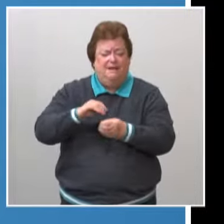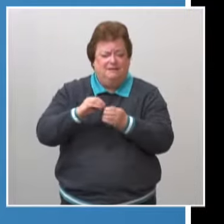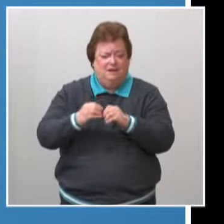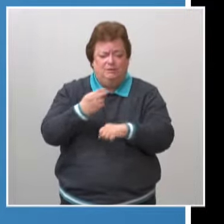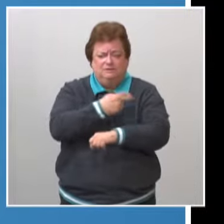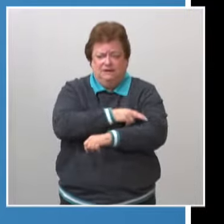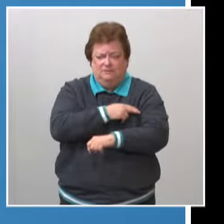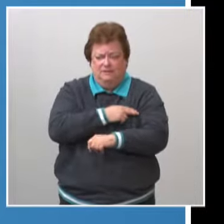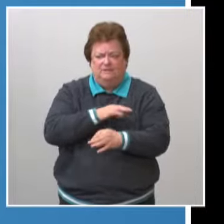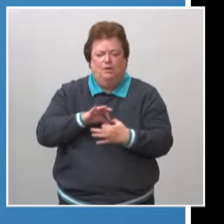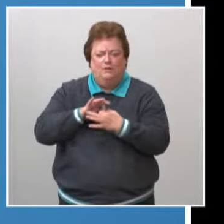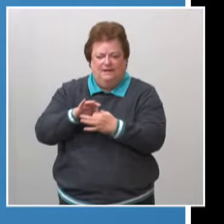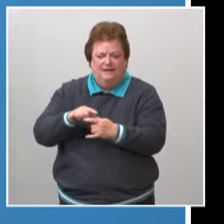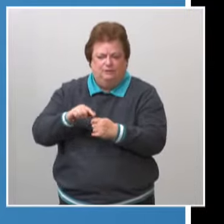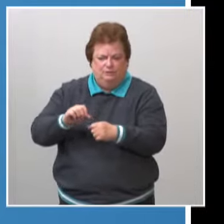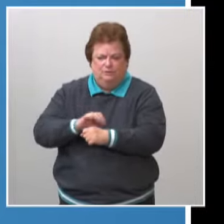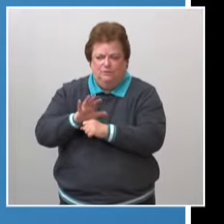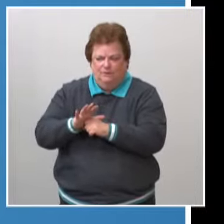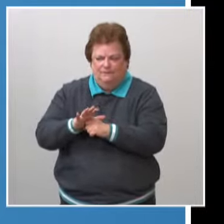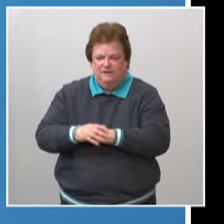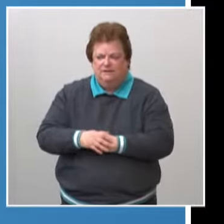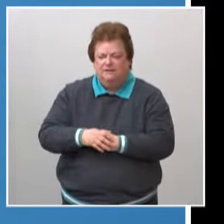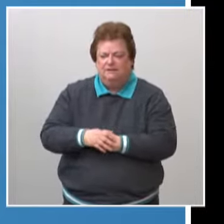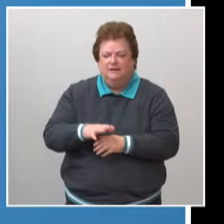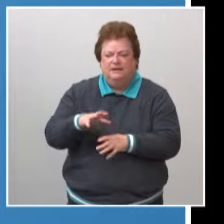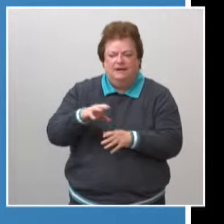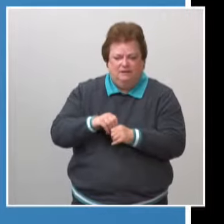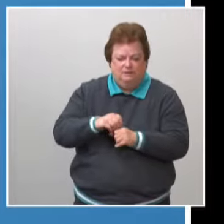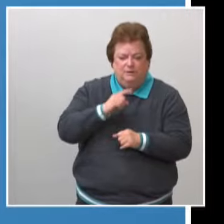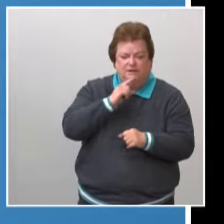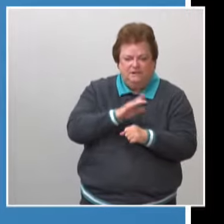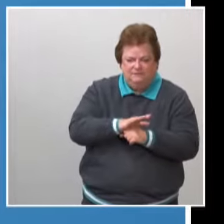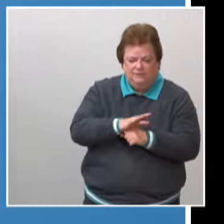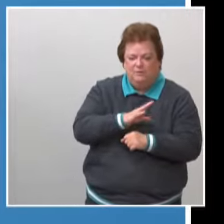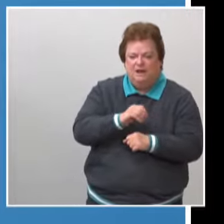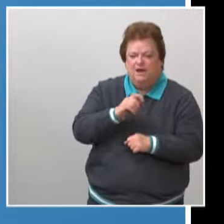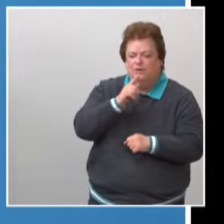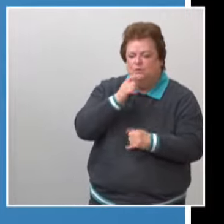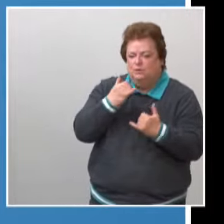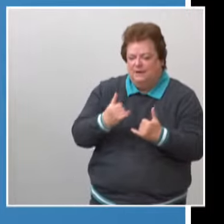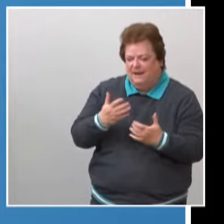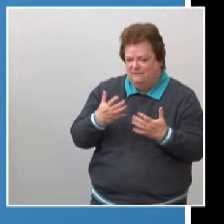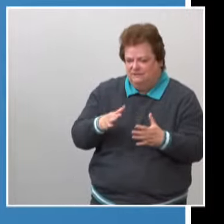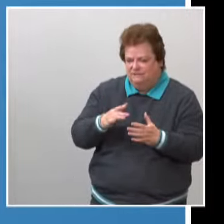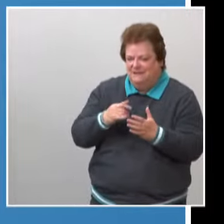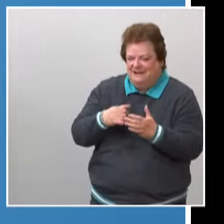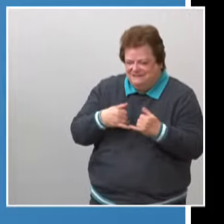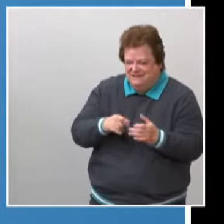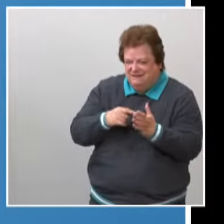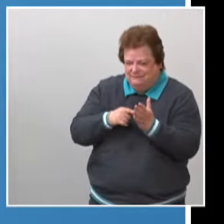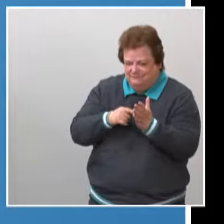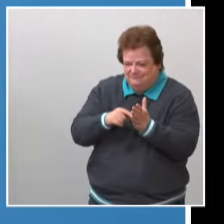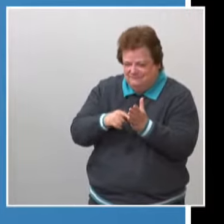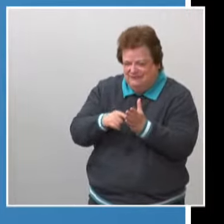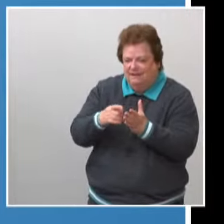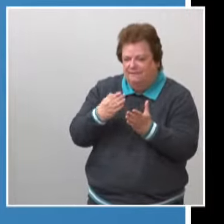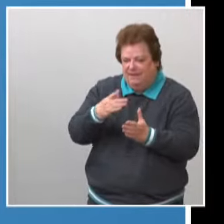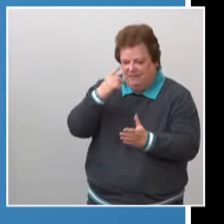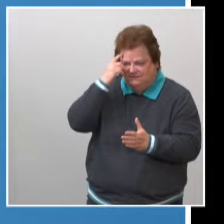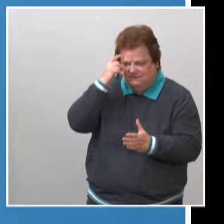County attributed to COVID-19, including confirmed cases and persons under investigation or suspected cases.